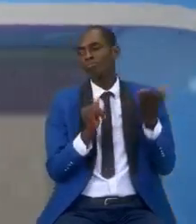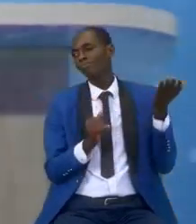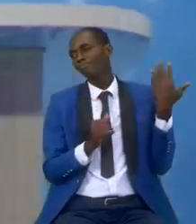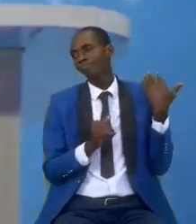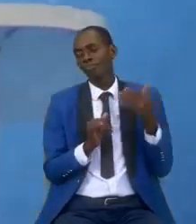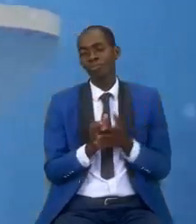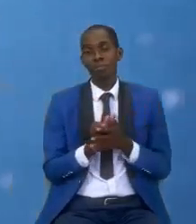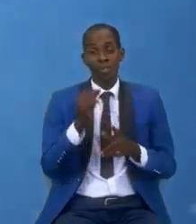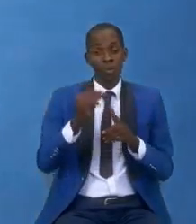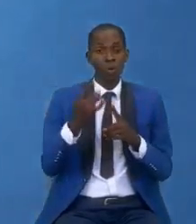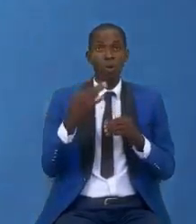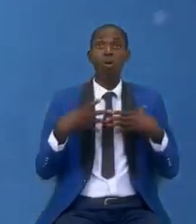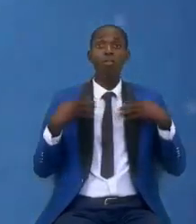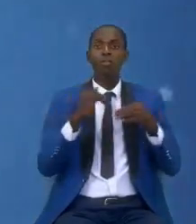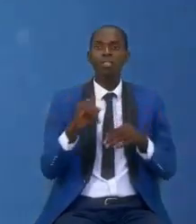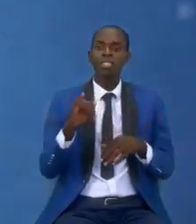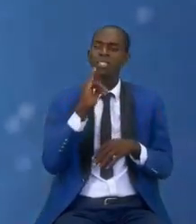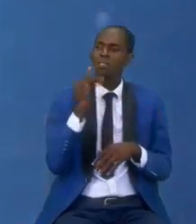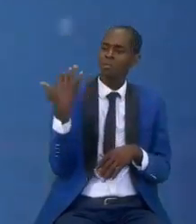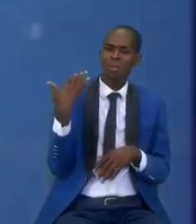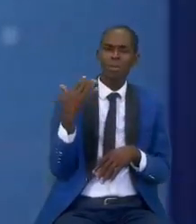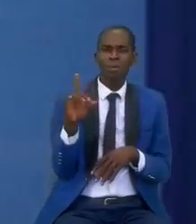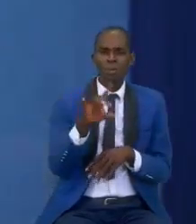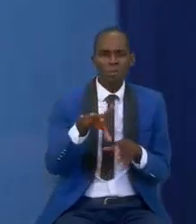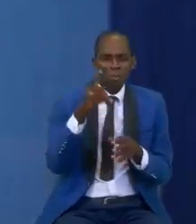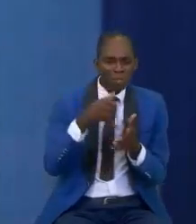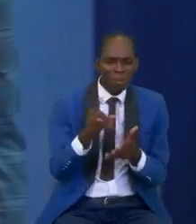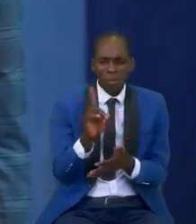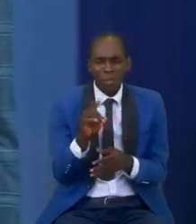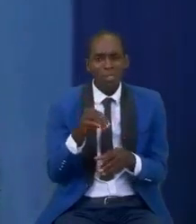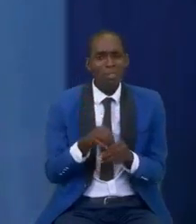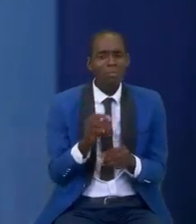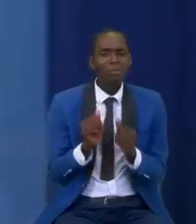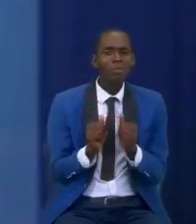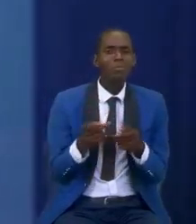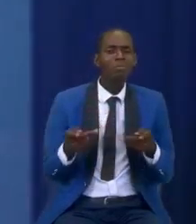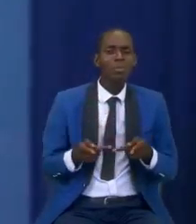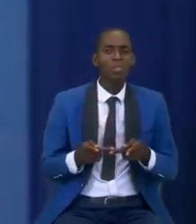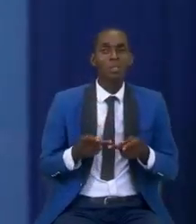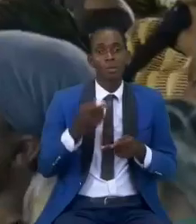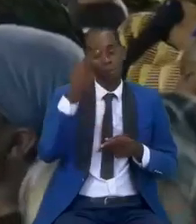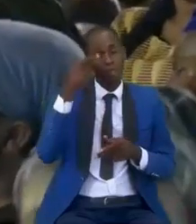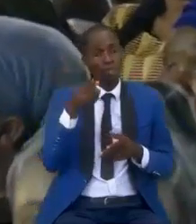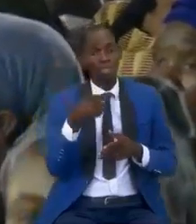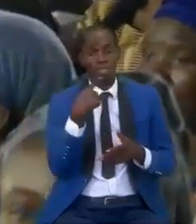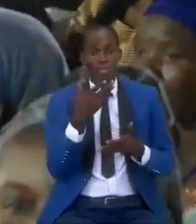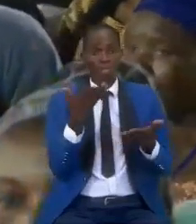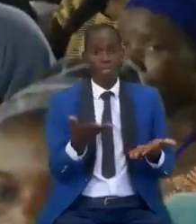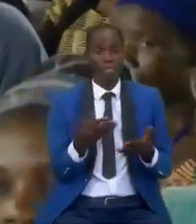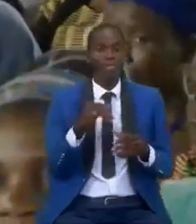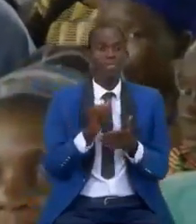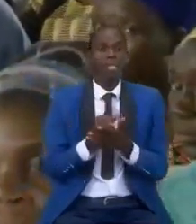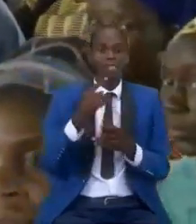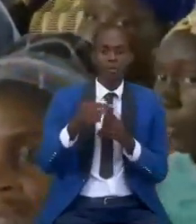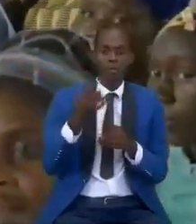it says the word of our God shall stand how long? Forever.